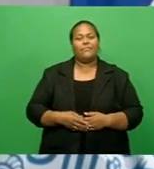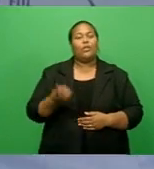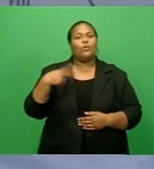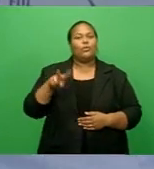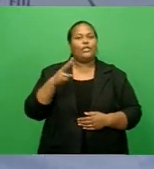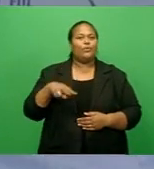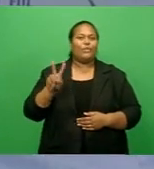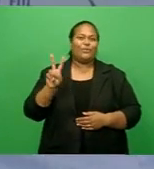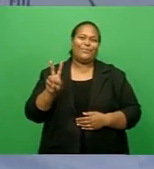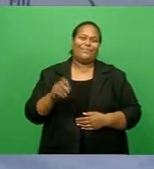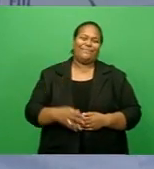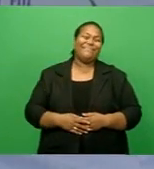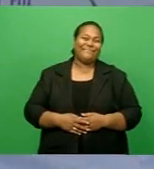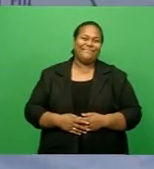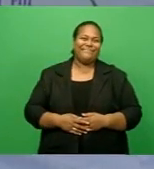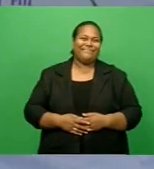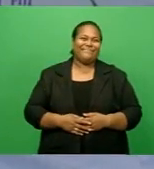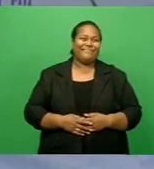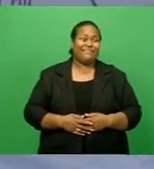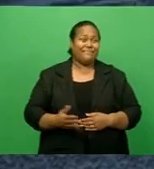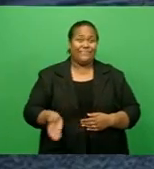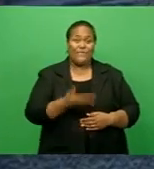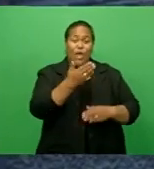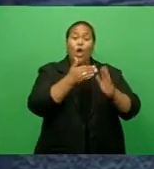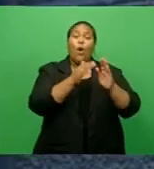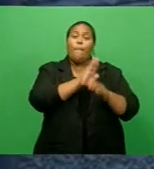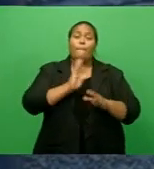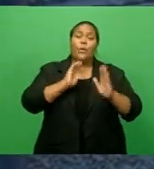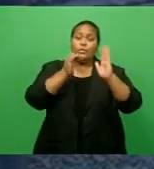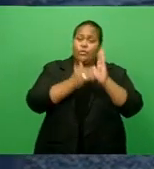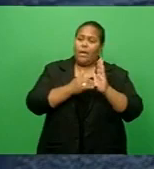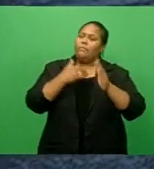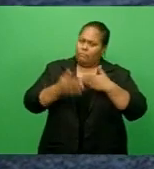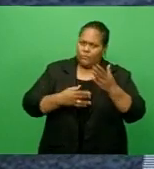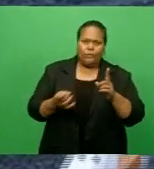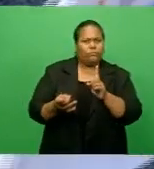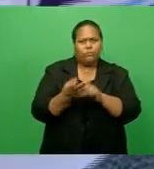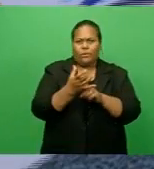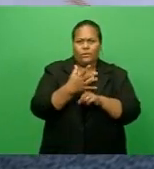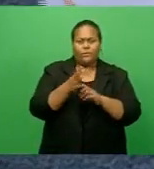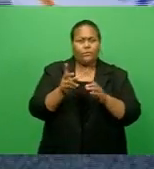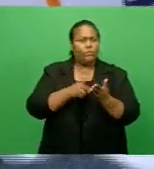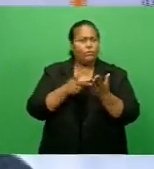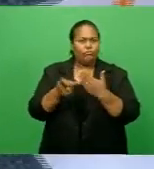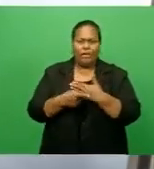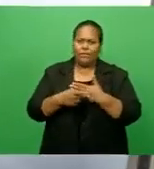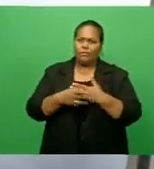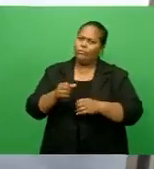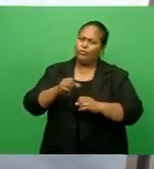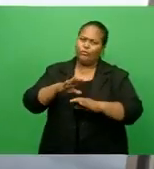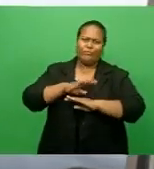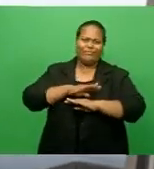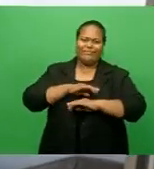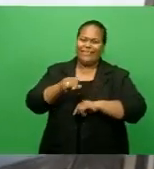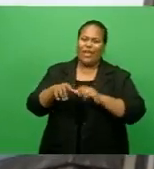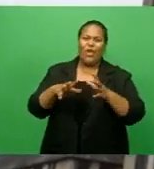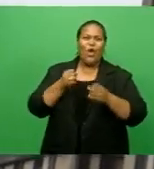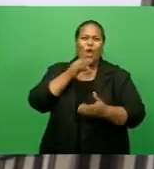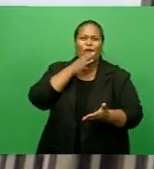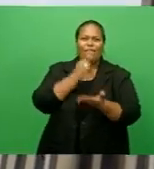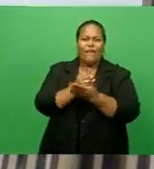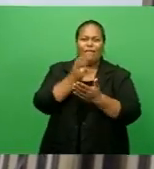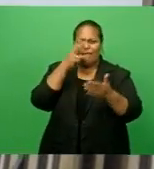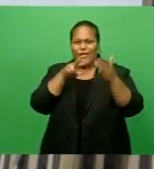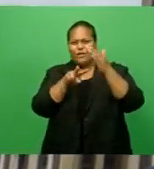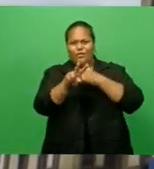2022. The FPCL board chair says this is a critical project to fulfill their vision of becoming a smart green gateway